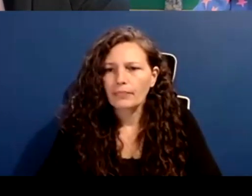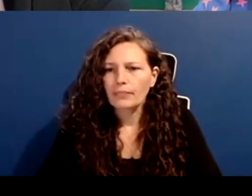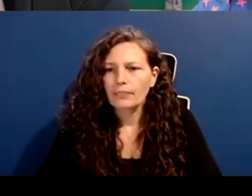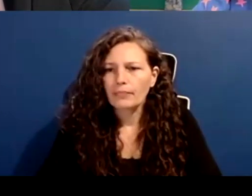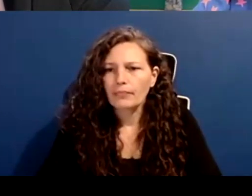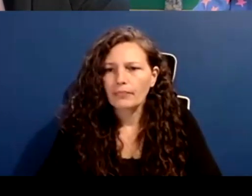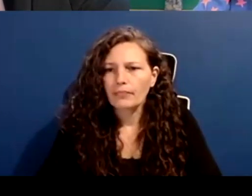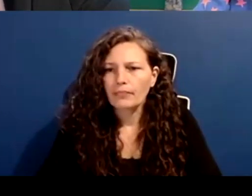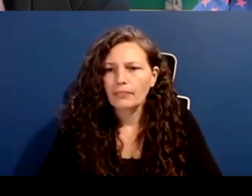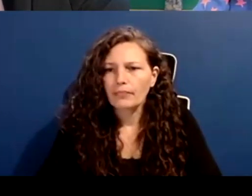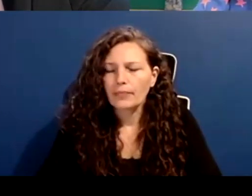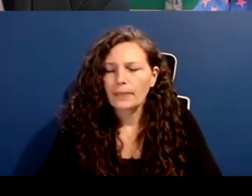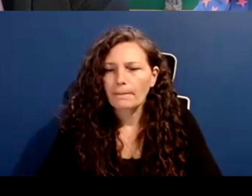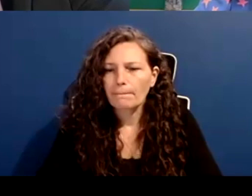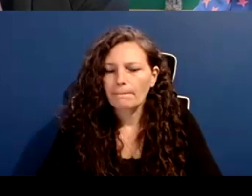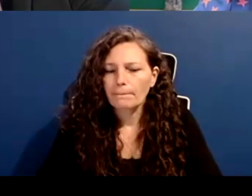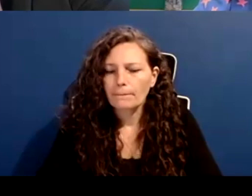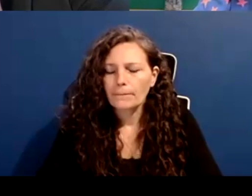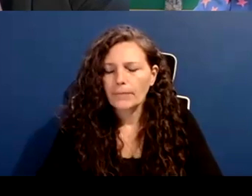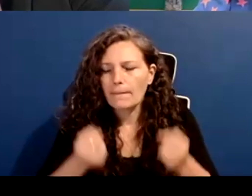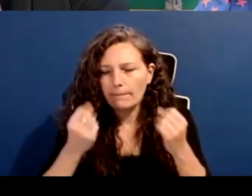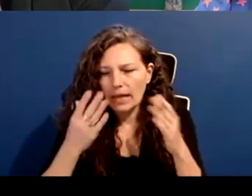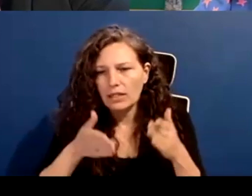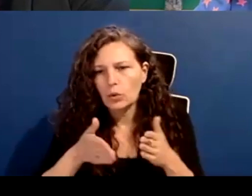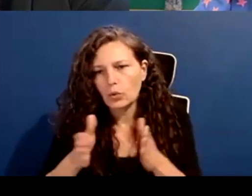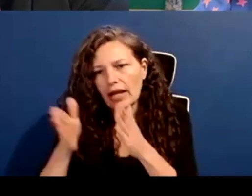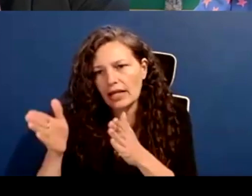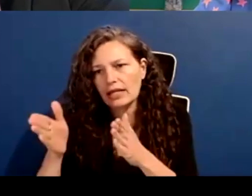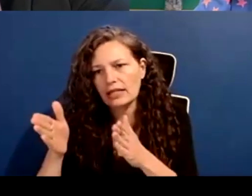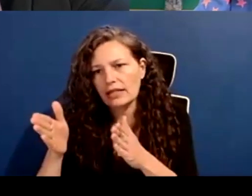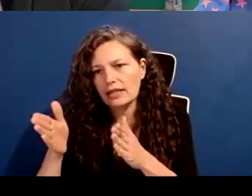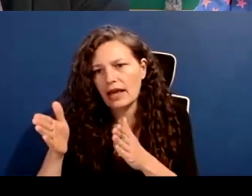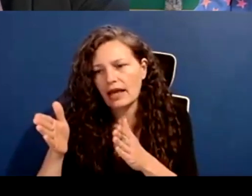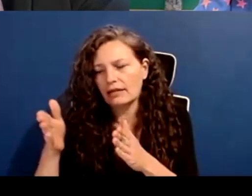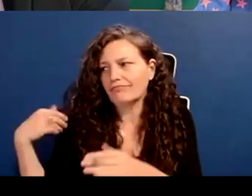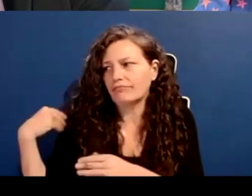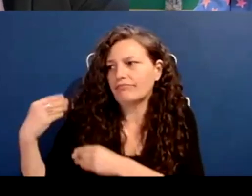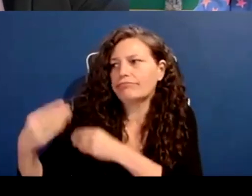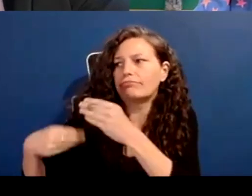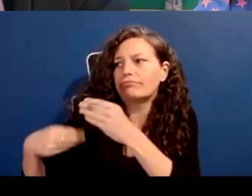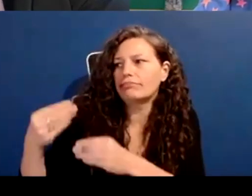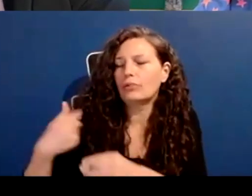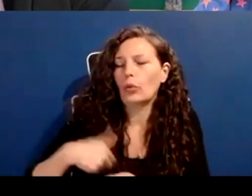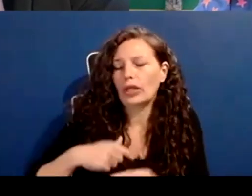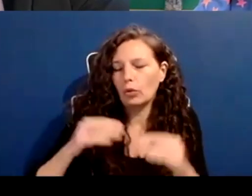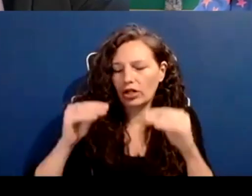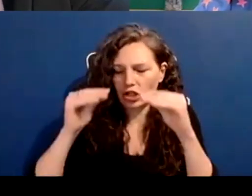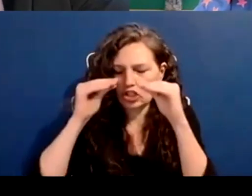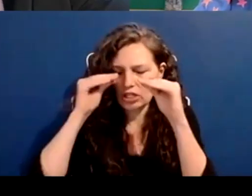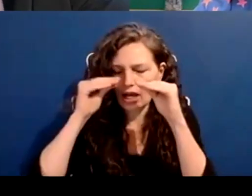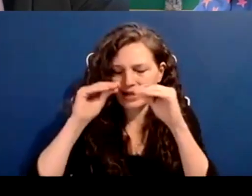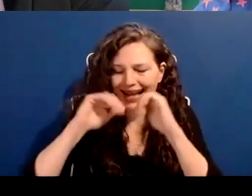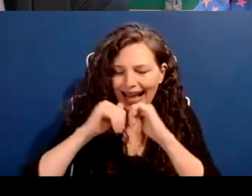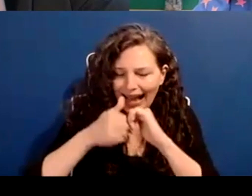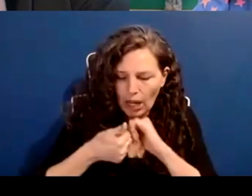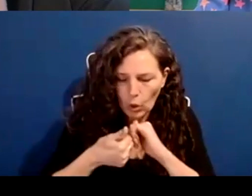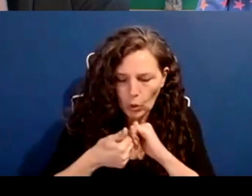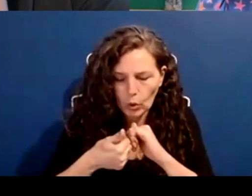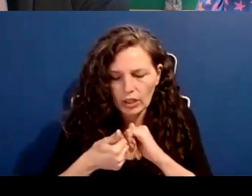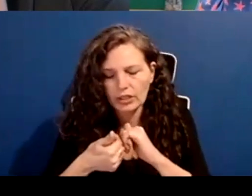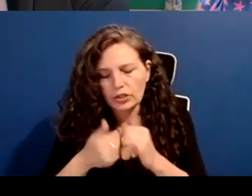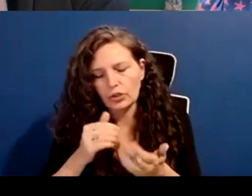been historically and traditionally taught to interpret the Bible have come from